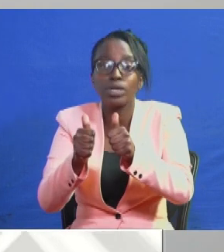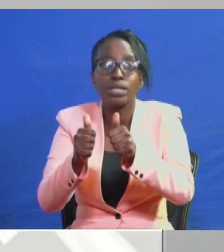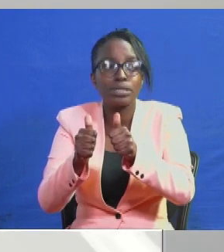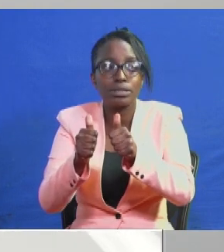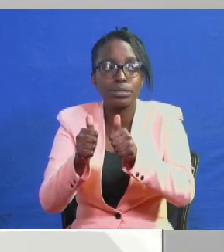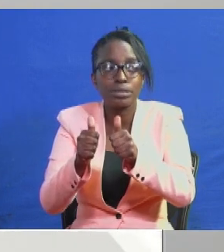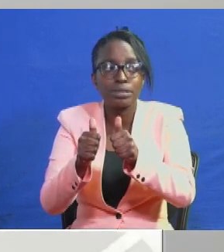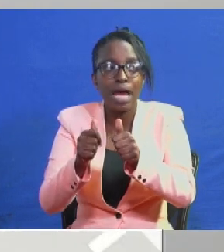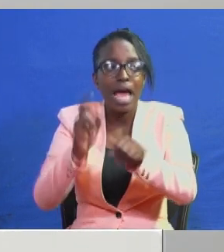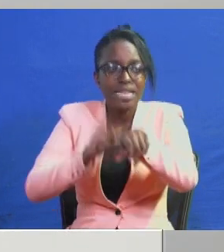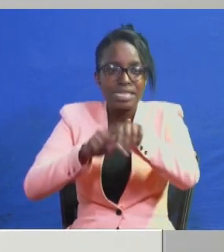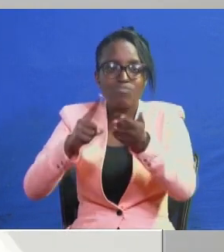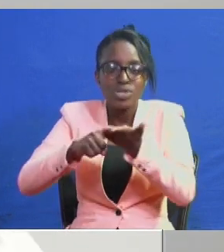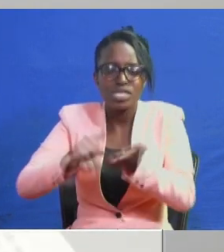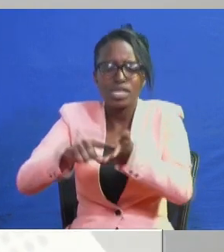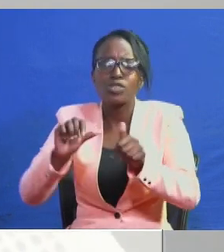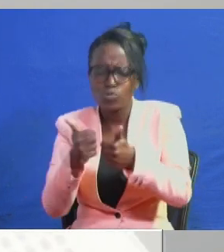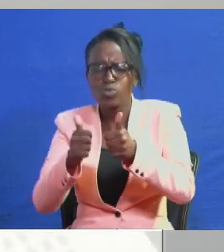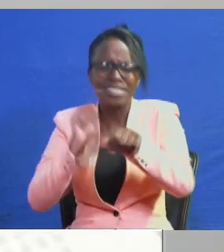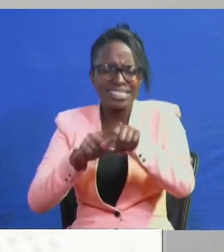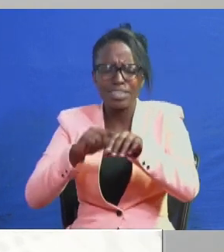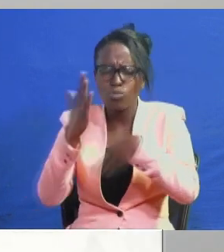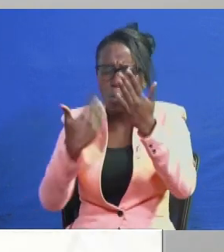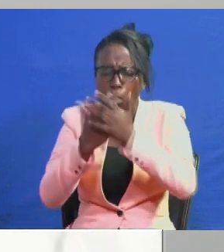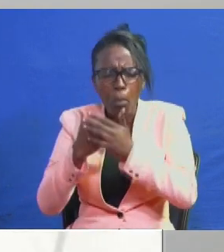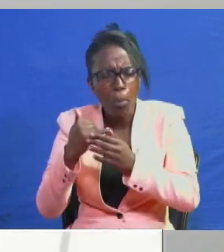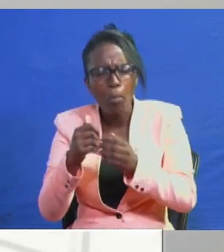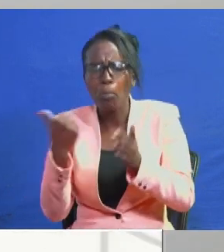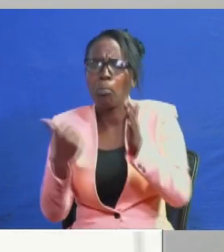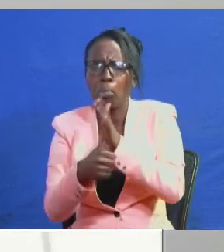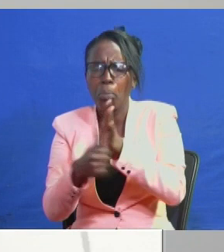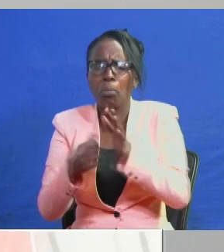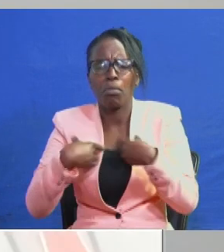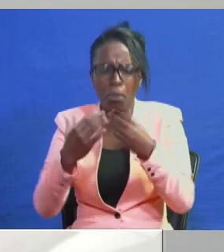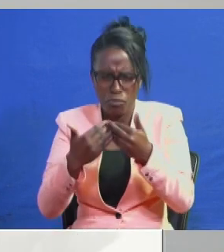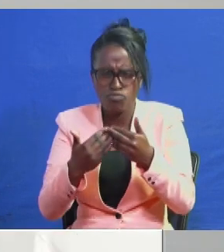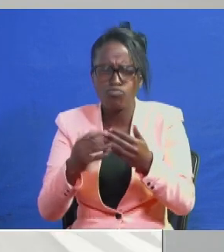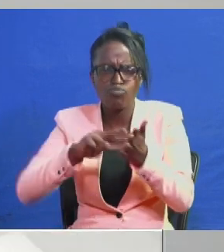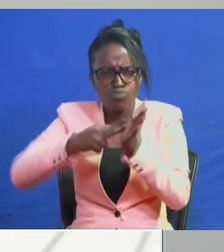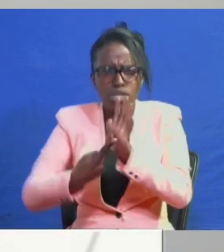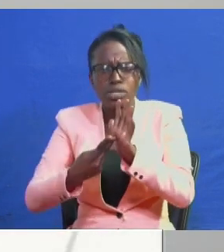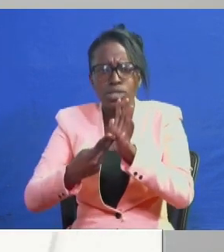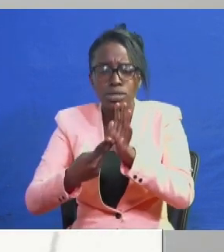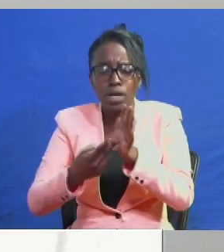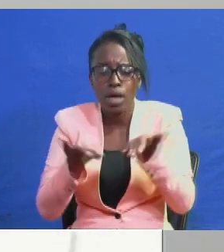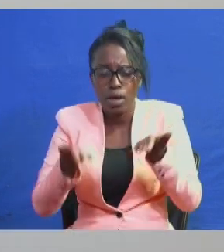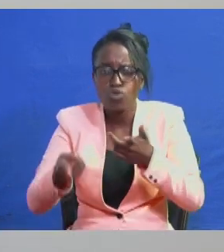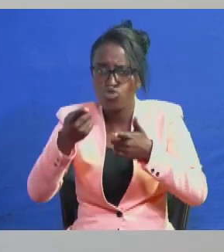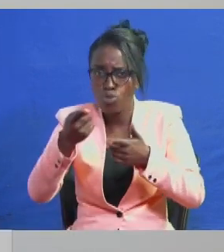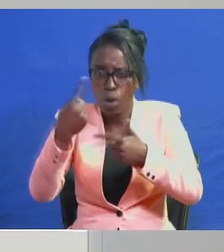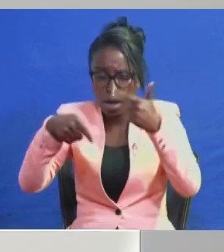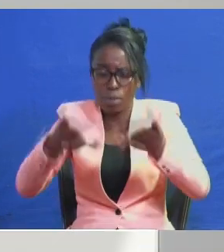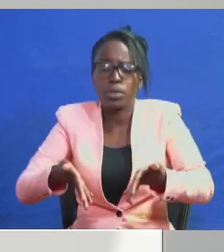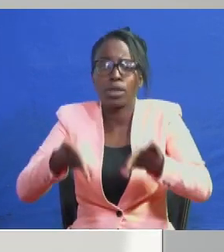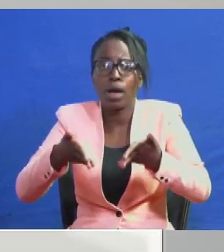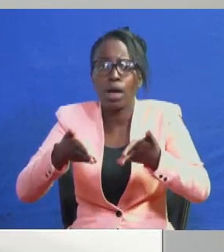need to discuss closure. It's a sad state where we do discuss closure, meaning You have come in, yes, you have gone through